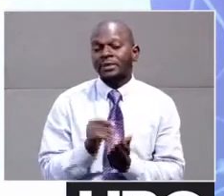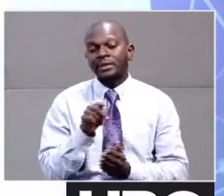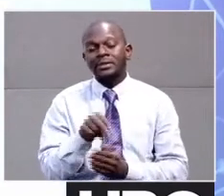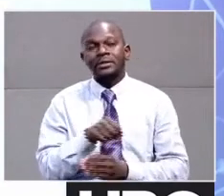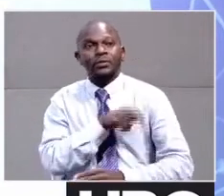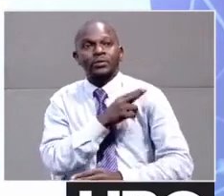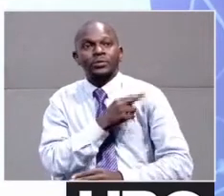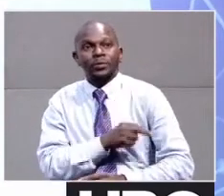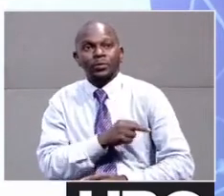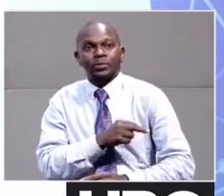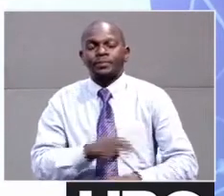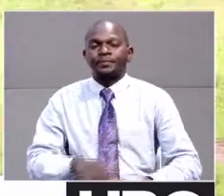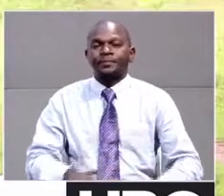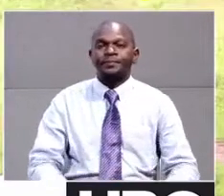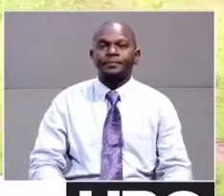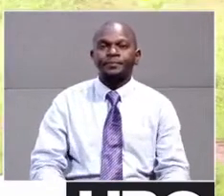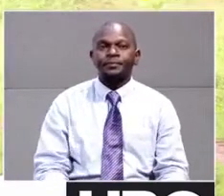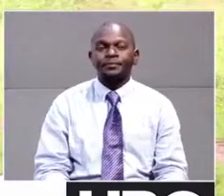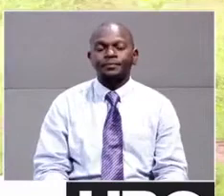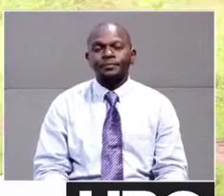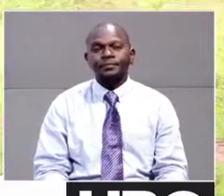facility.